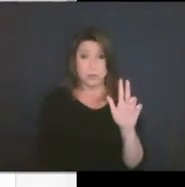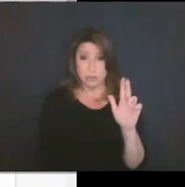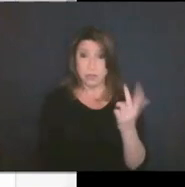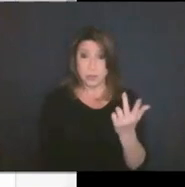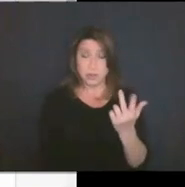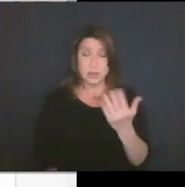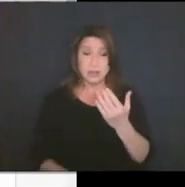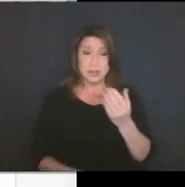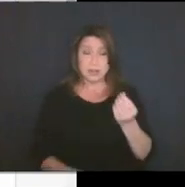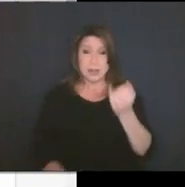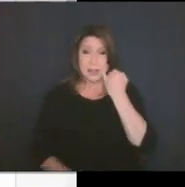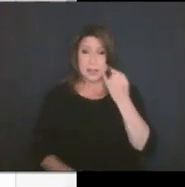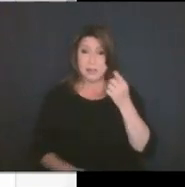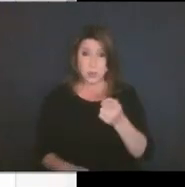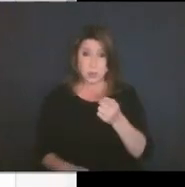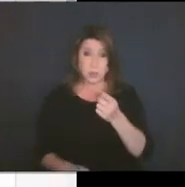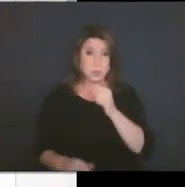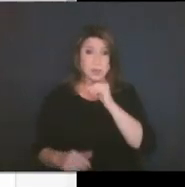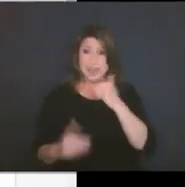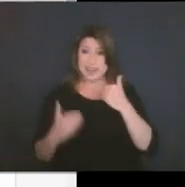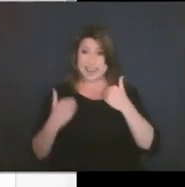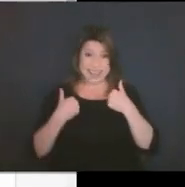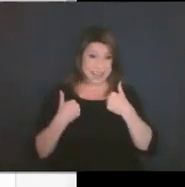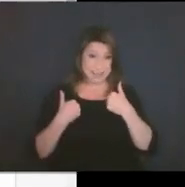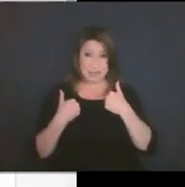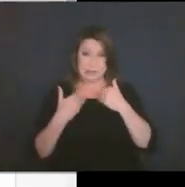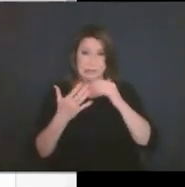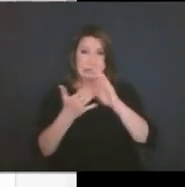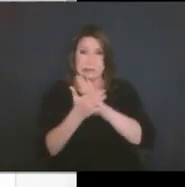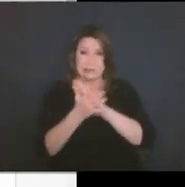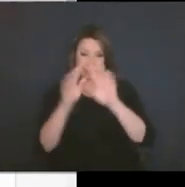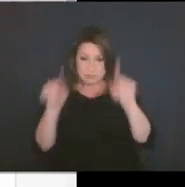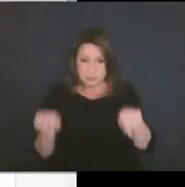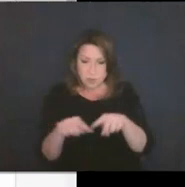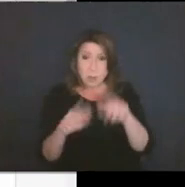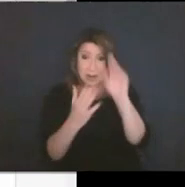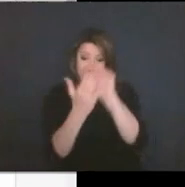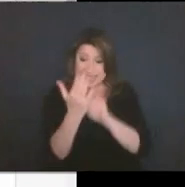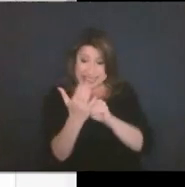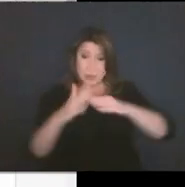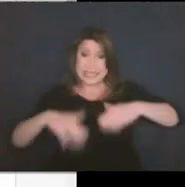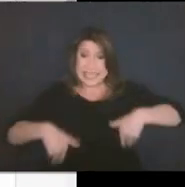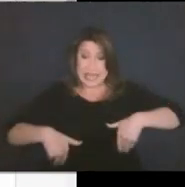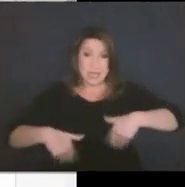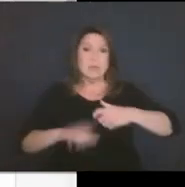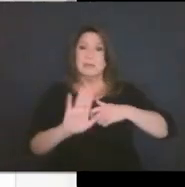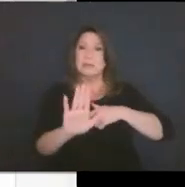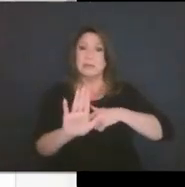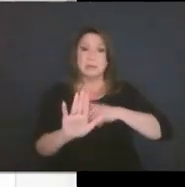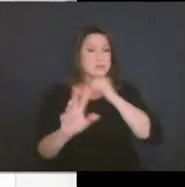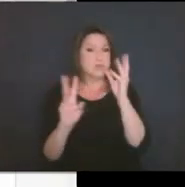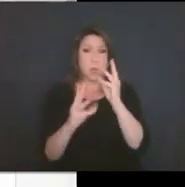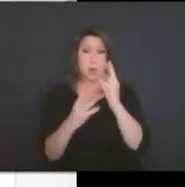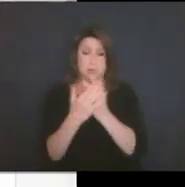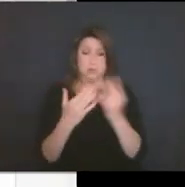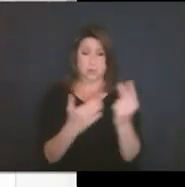And if you do not get your Google form completed in time for this time, we will be also doing it 2 weeks later on